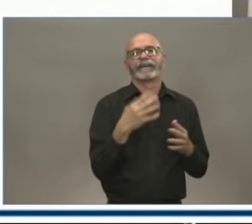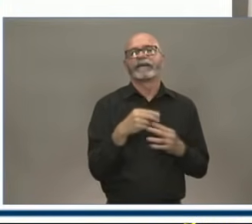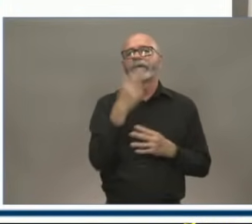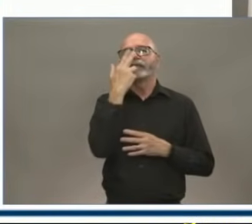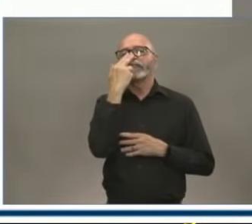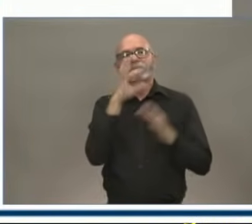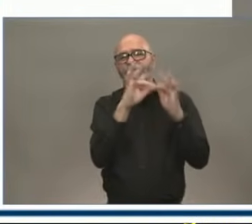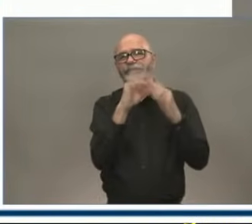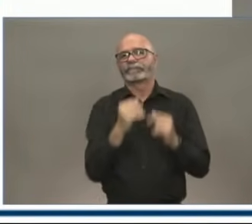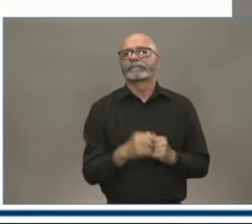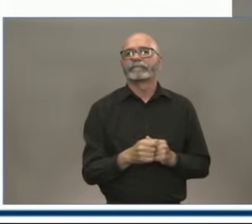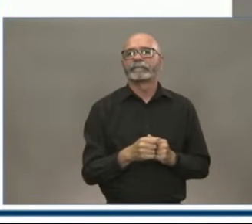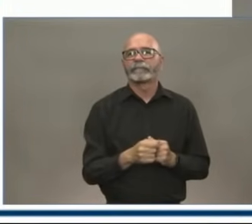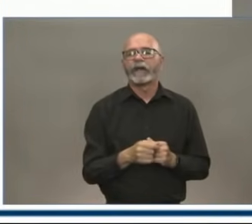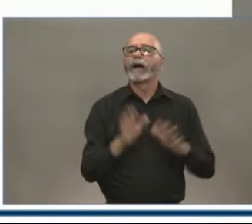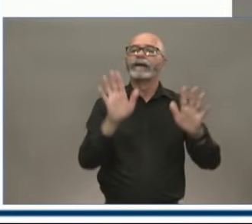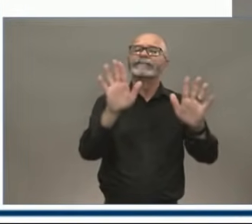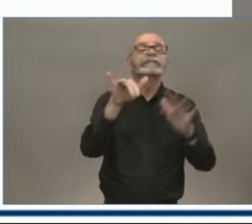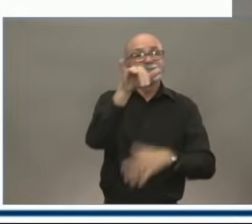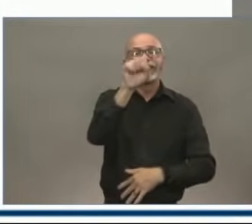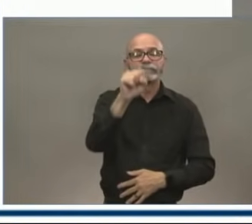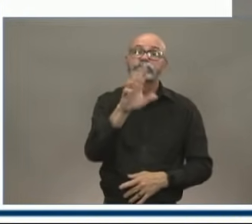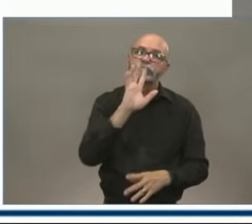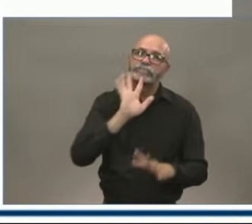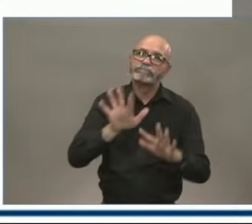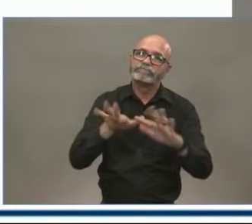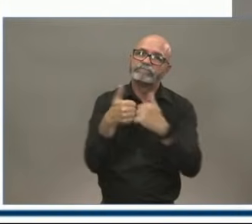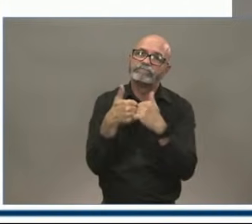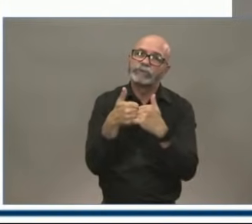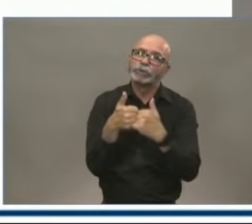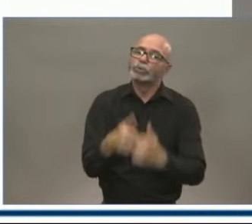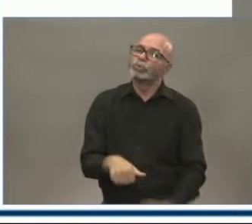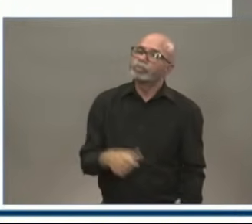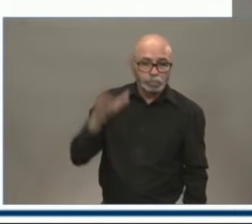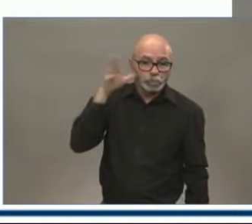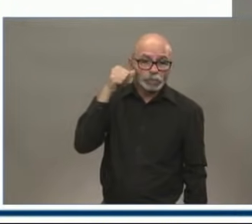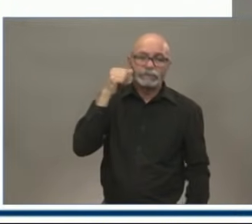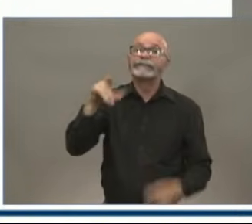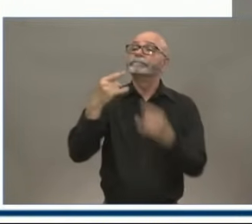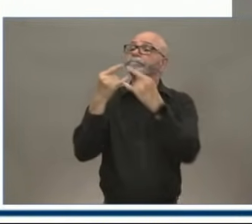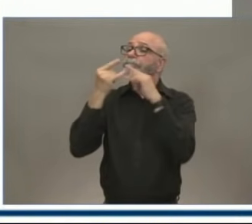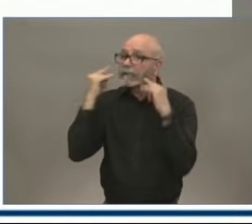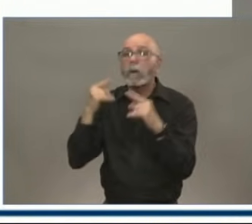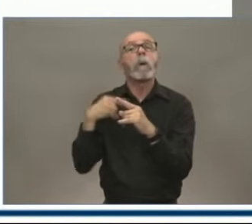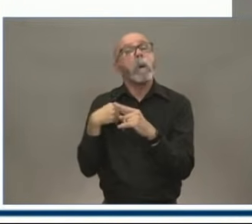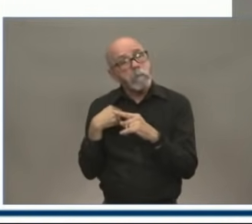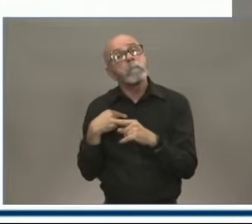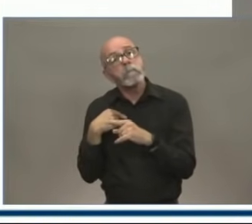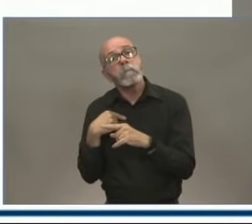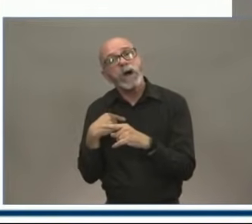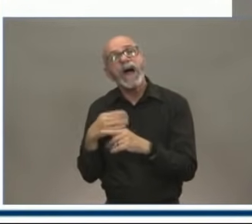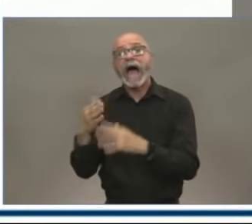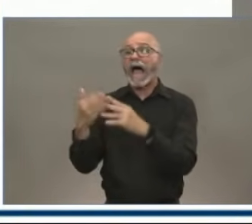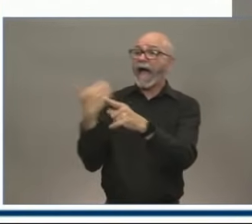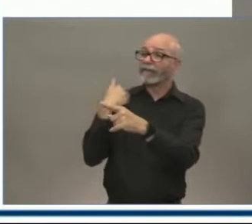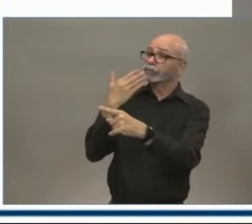make it required, then all of a sudden you've penalized people who actually have a valid reason for not wearing a mask. And we have to